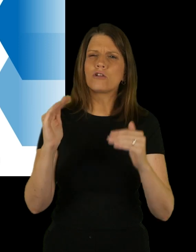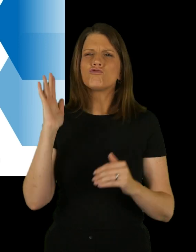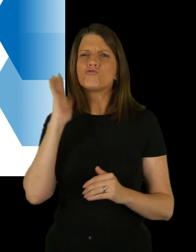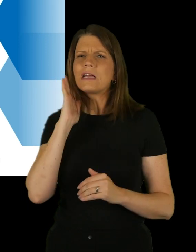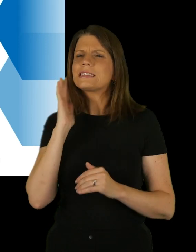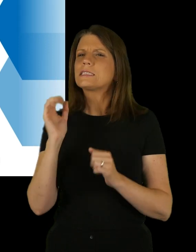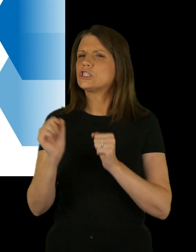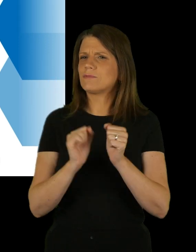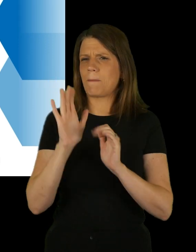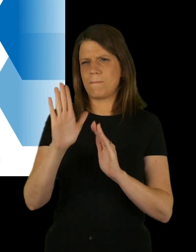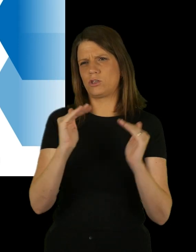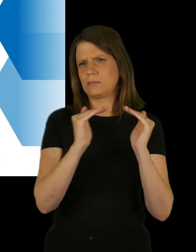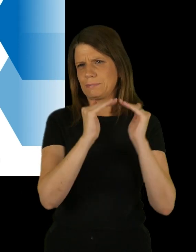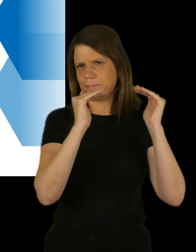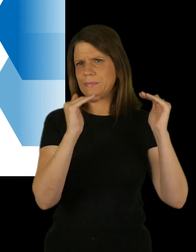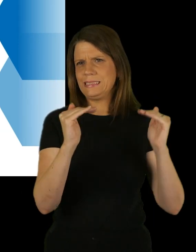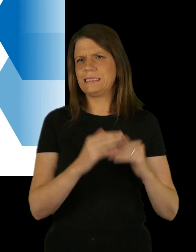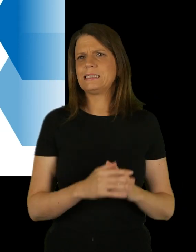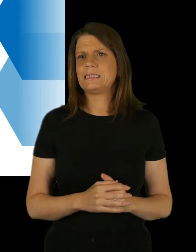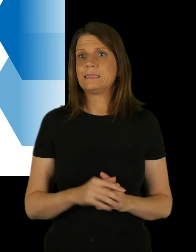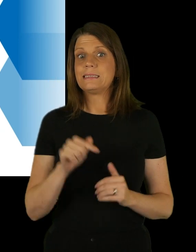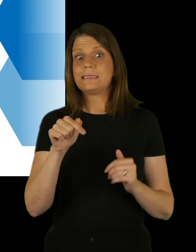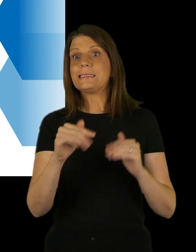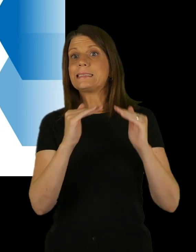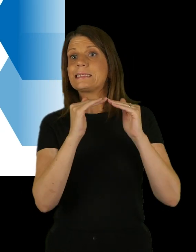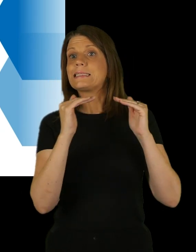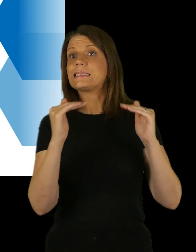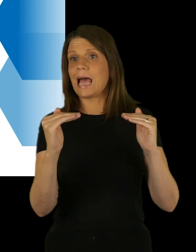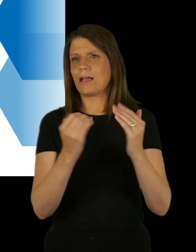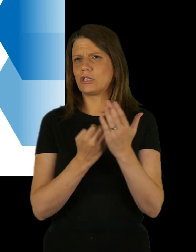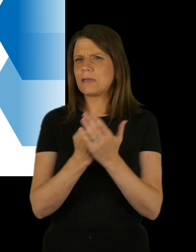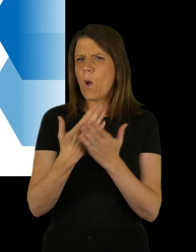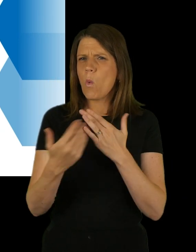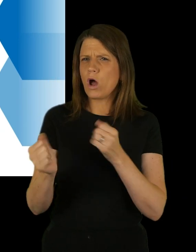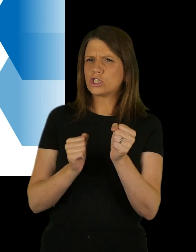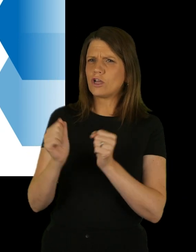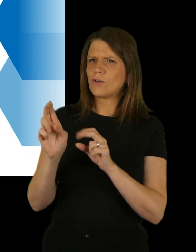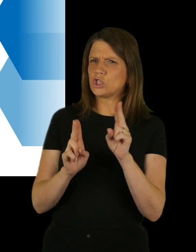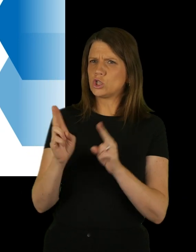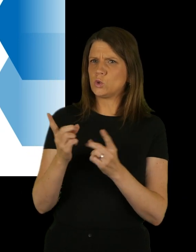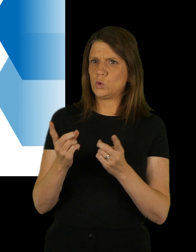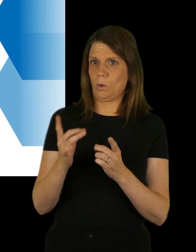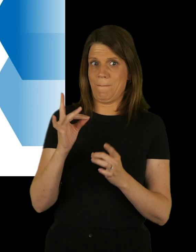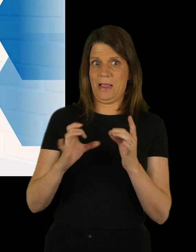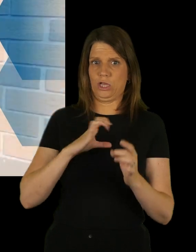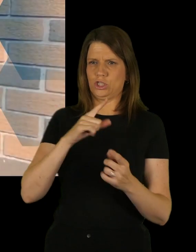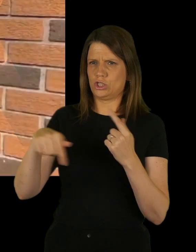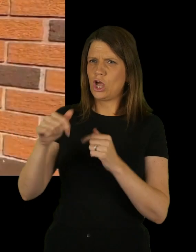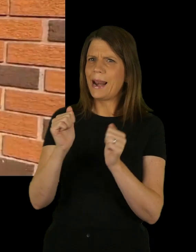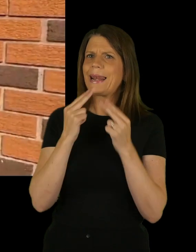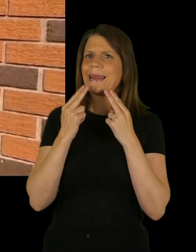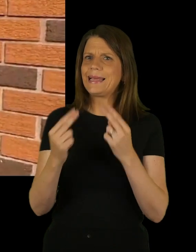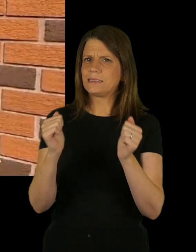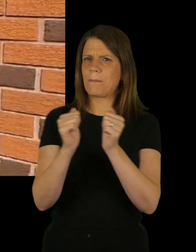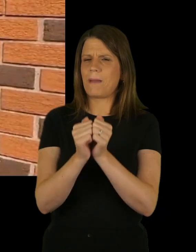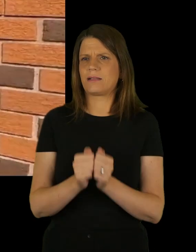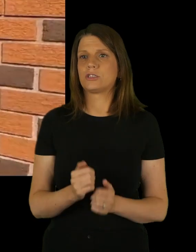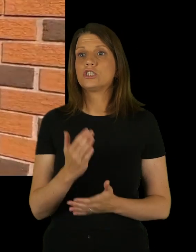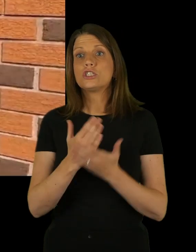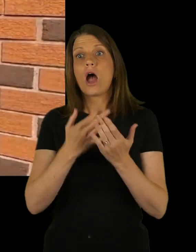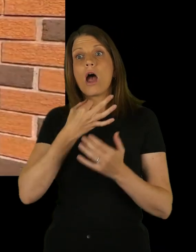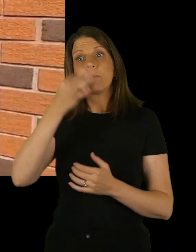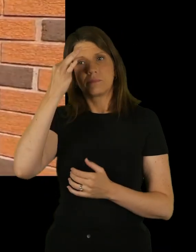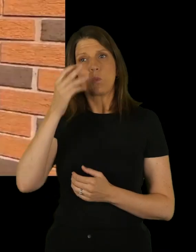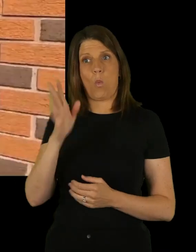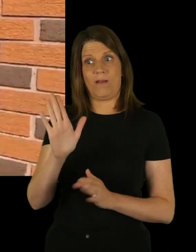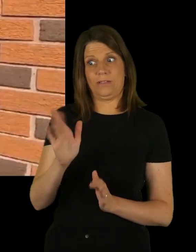standards which residential services have to meet. The standards explain what a service should be doing to meet your needs. For some